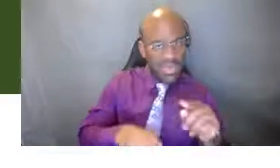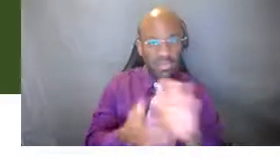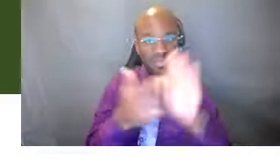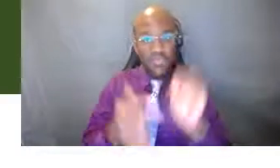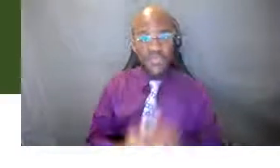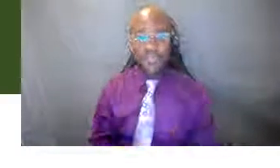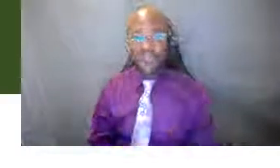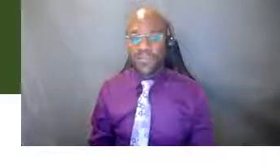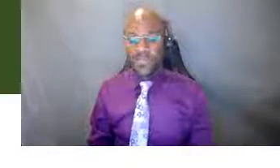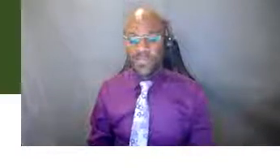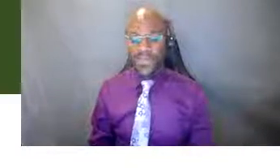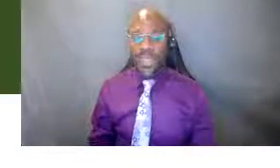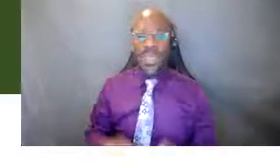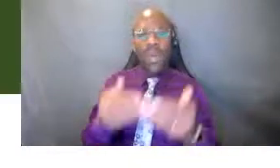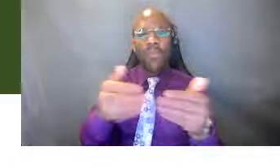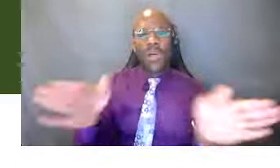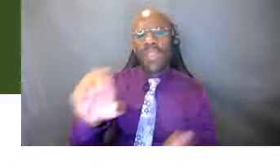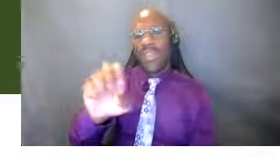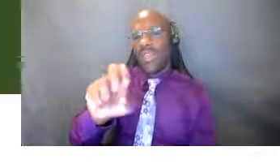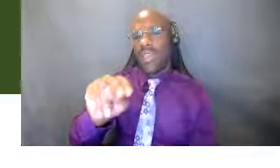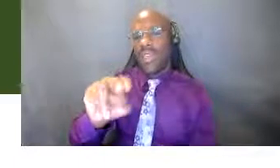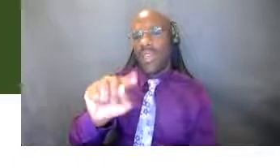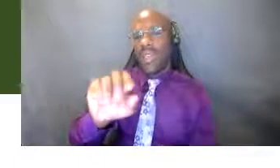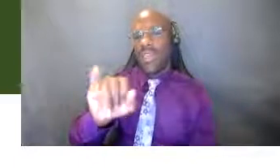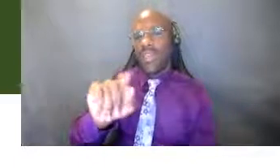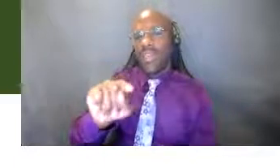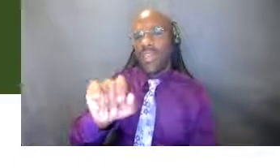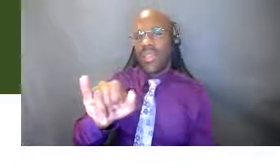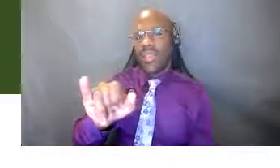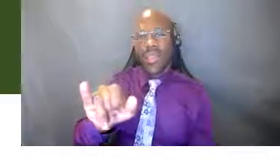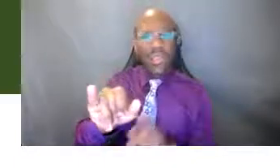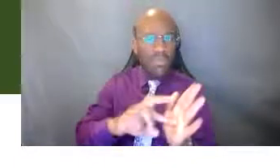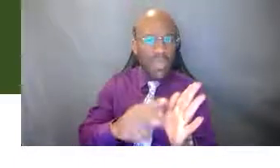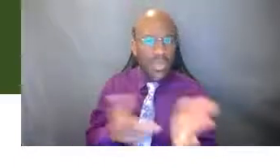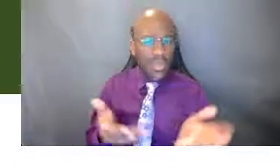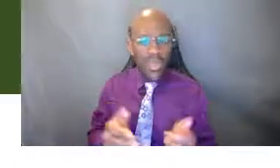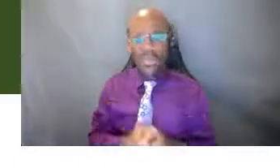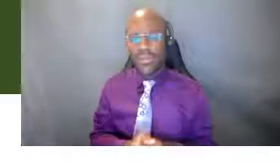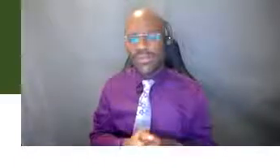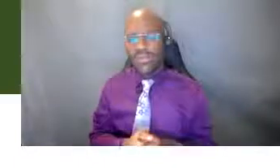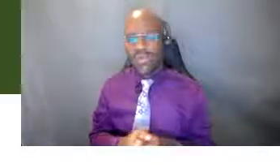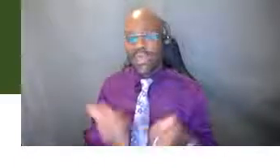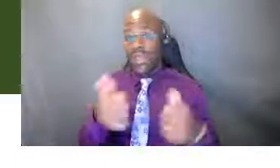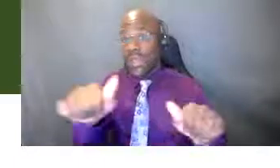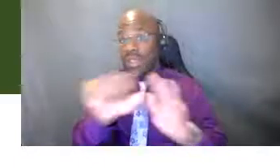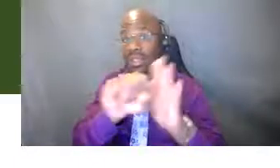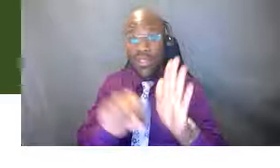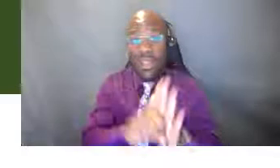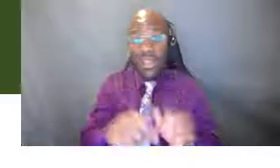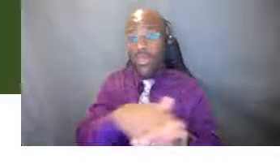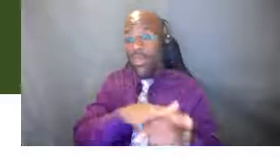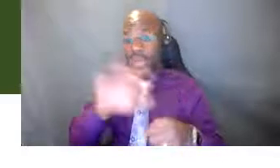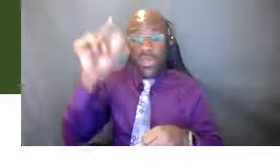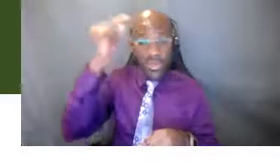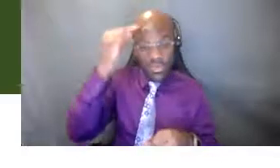are defined as any state or local government department, agency, or instrumentality of a state